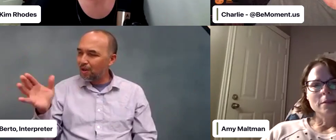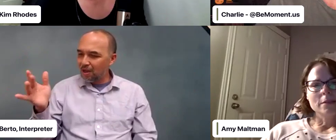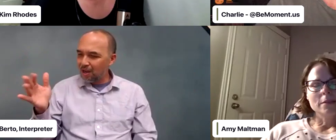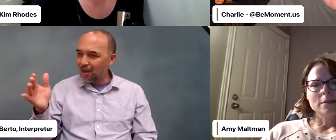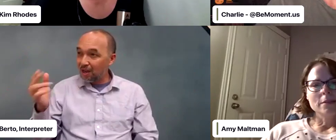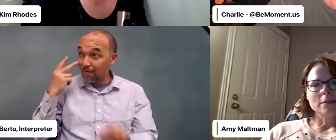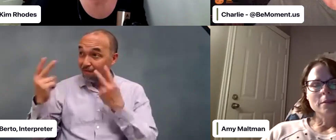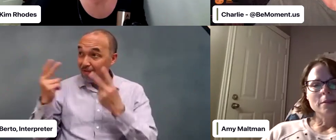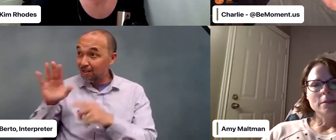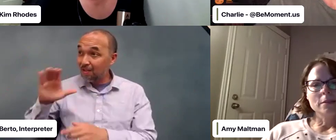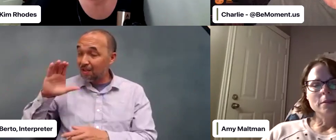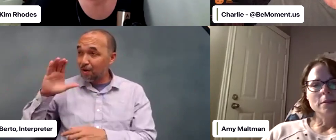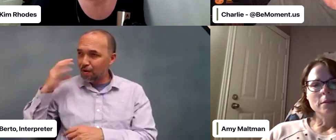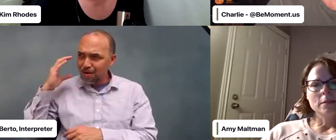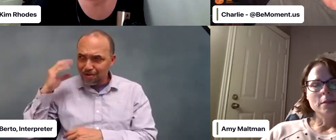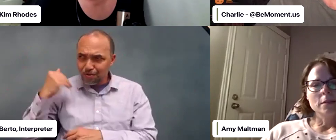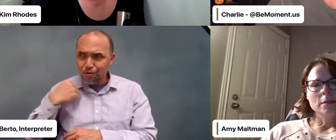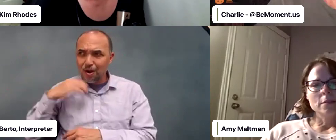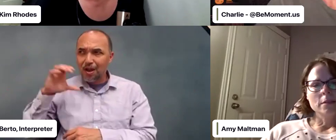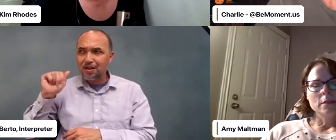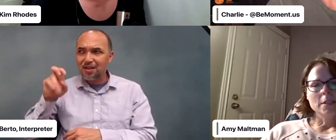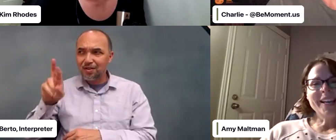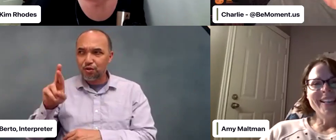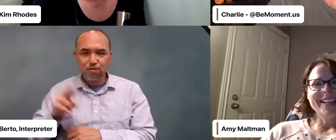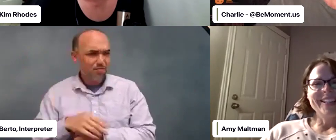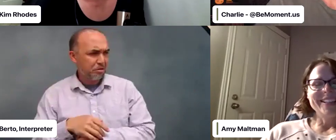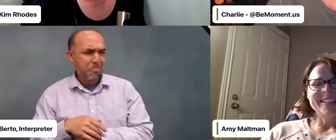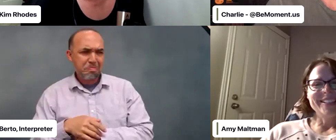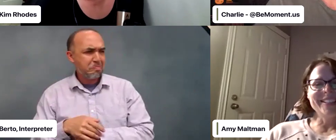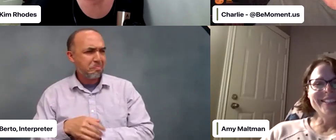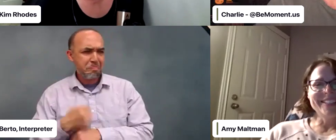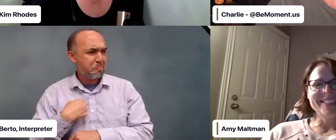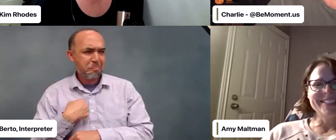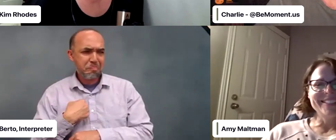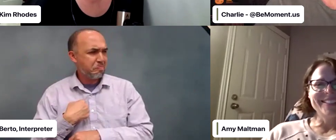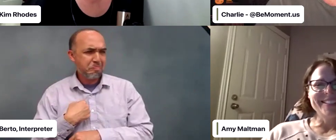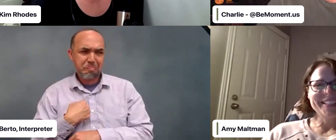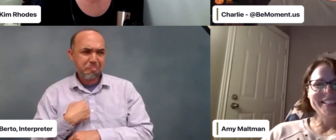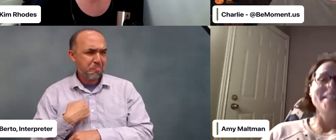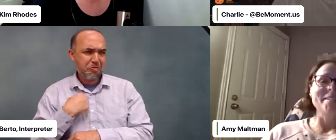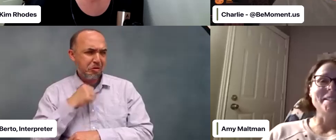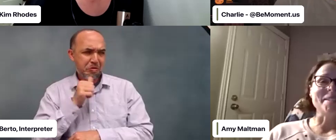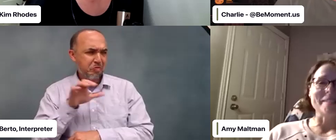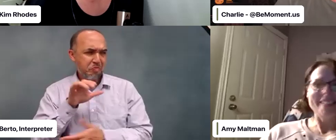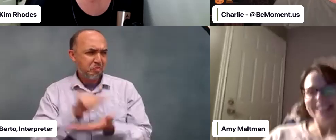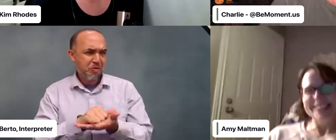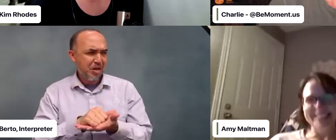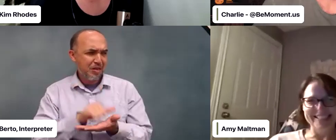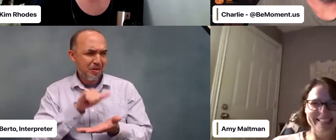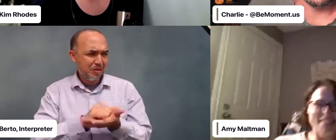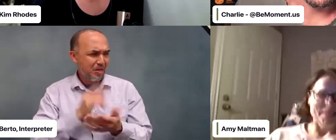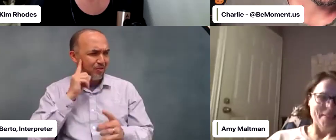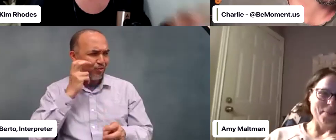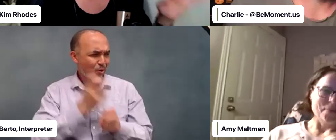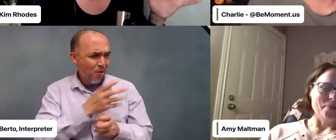visiting their cousin who had cancer. And I was like, that does not sound like me. I did not do that. I don't. That sounds hard and sad.